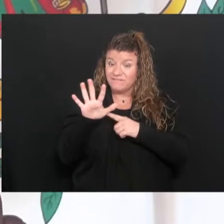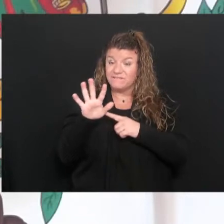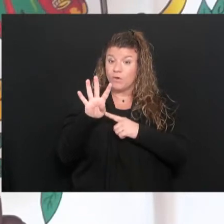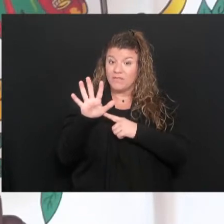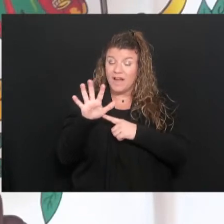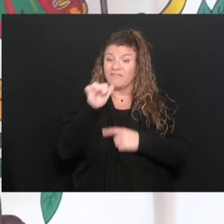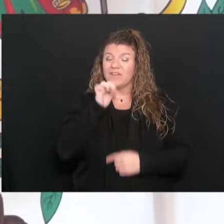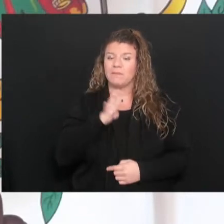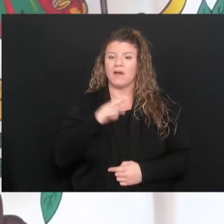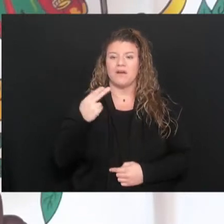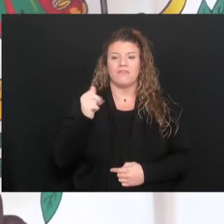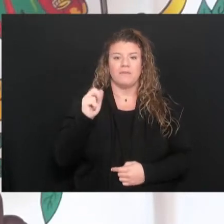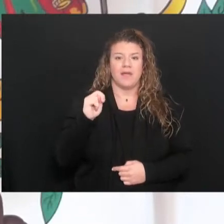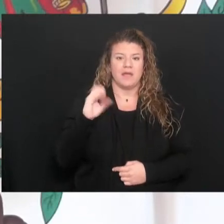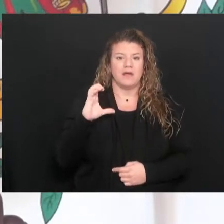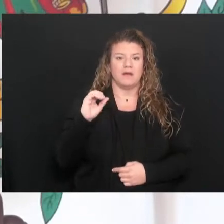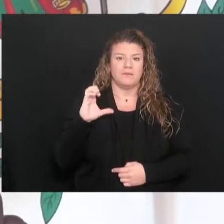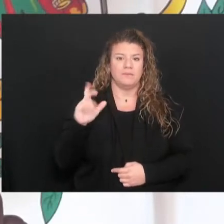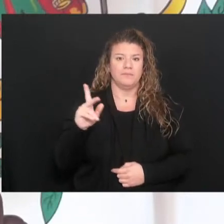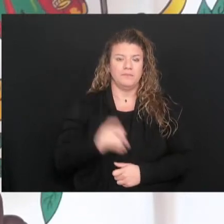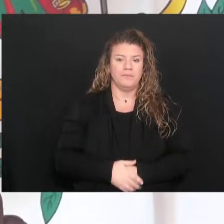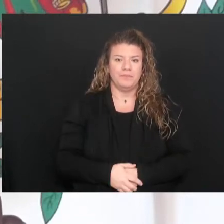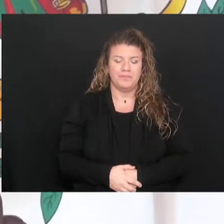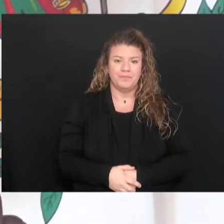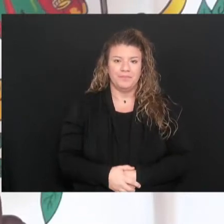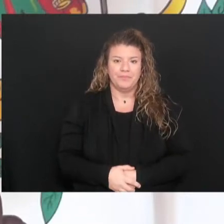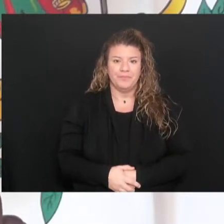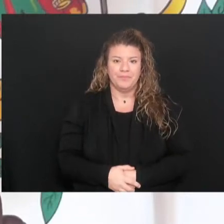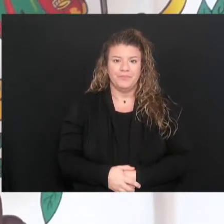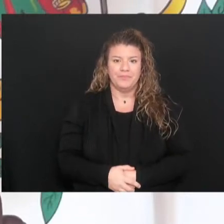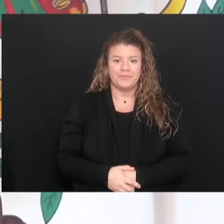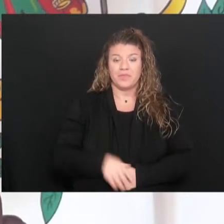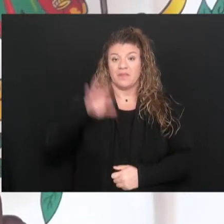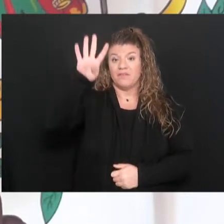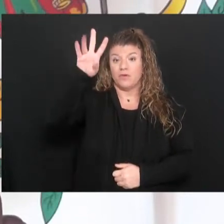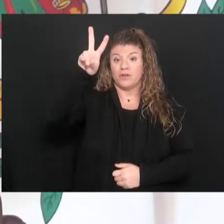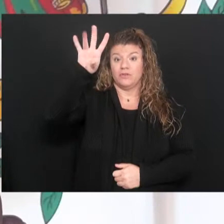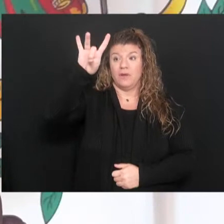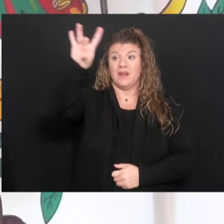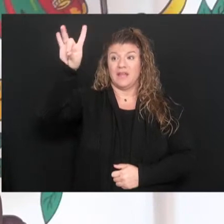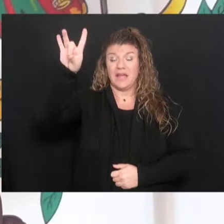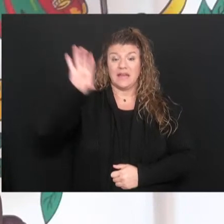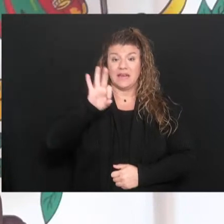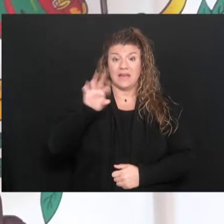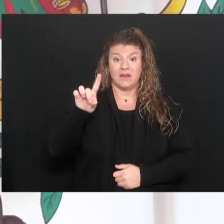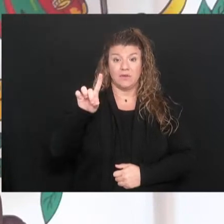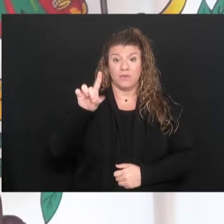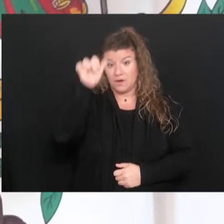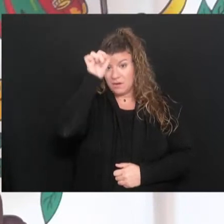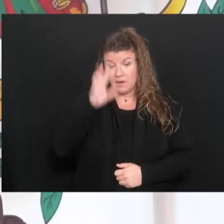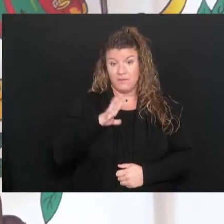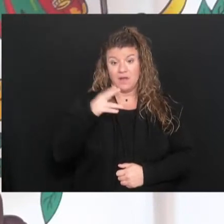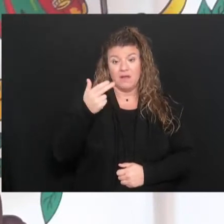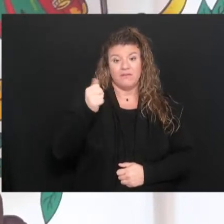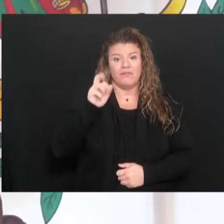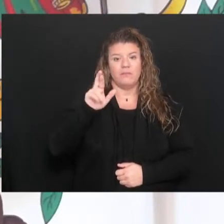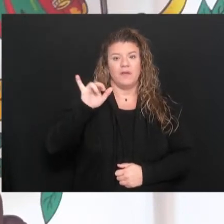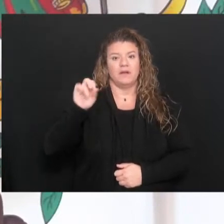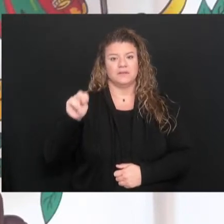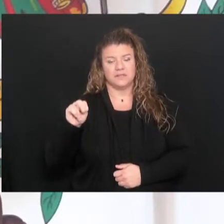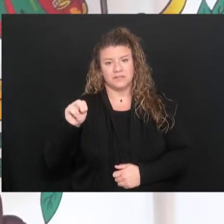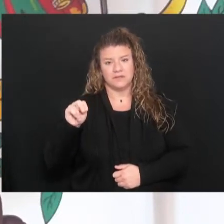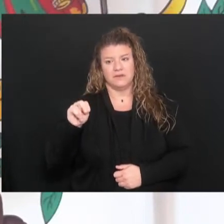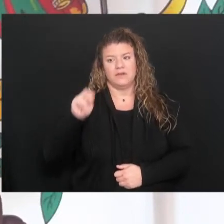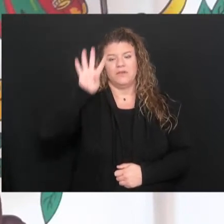from Hancock County. The 4,288th death, a 91-year-old male from Harrison County.